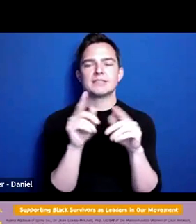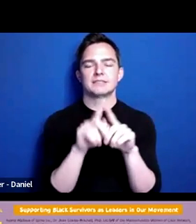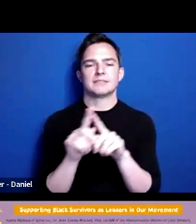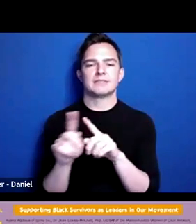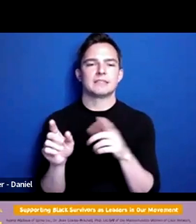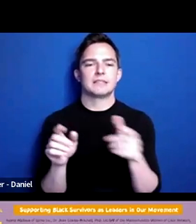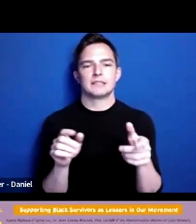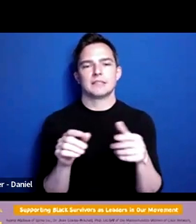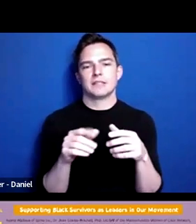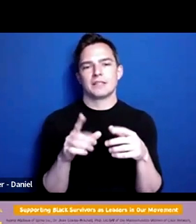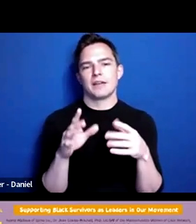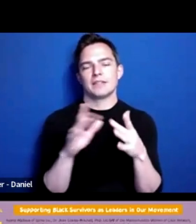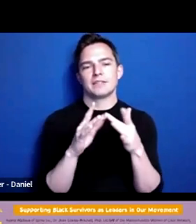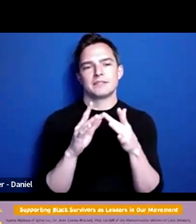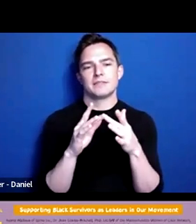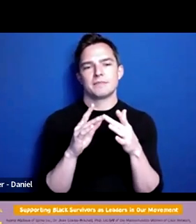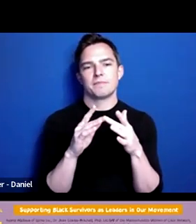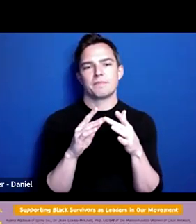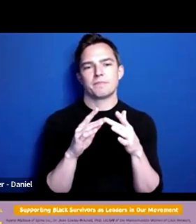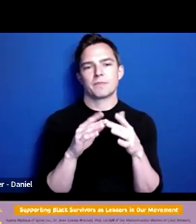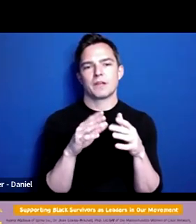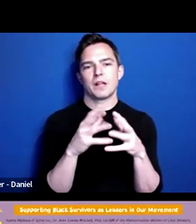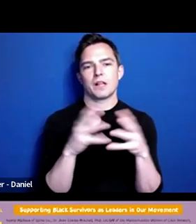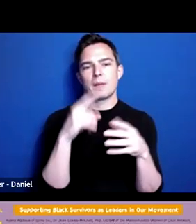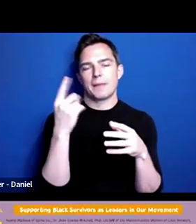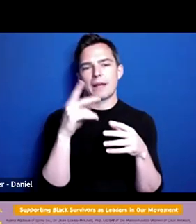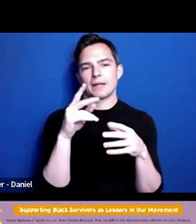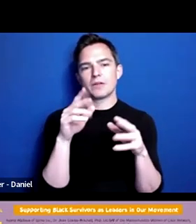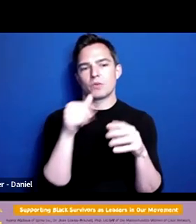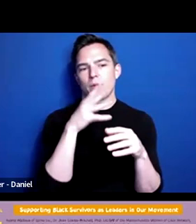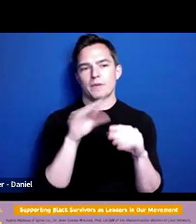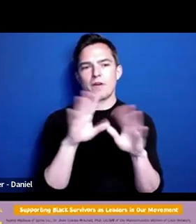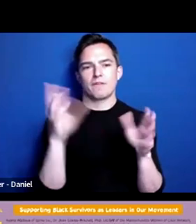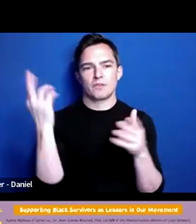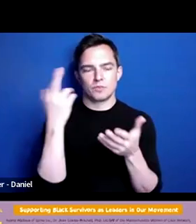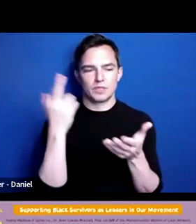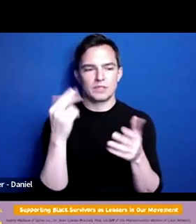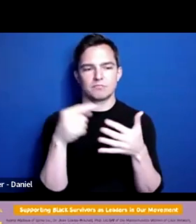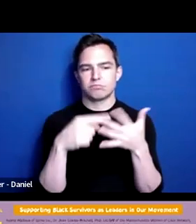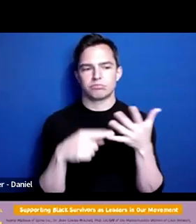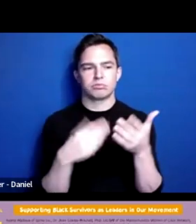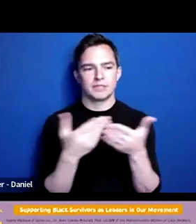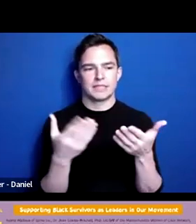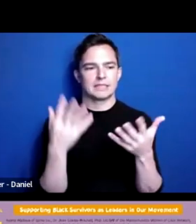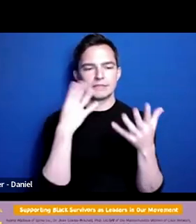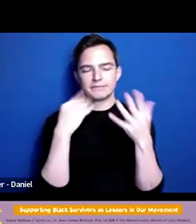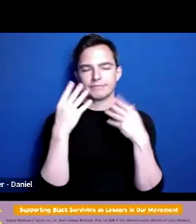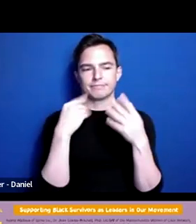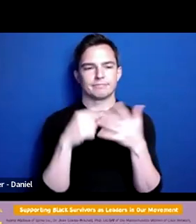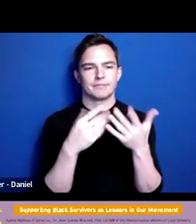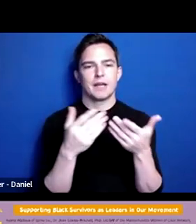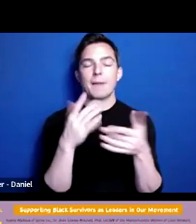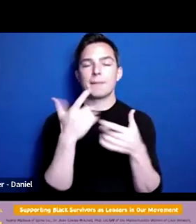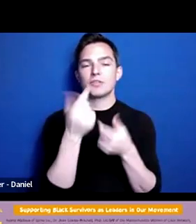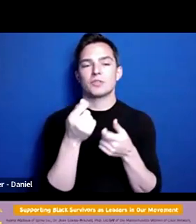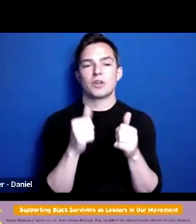don't think that works for a lot of Black women for obvious reasons. People killed in jail, people, all types of things. So I'm really interested in how